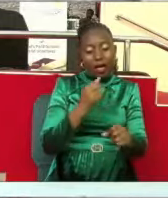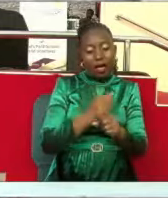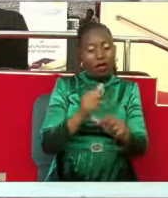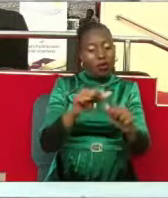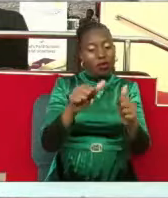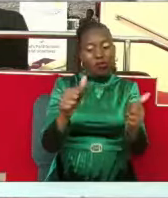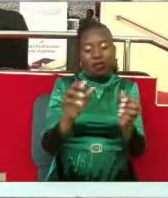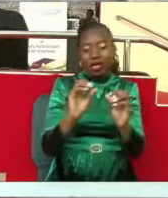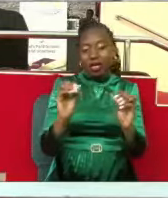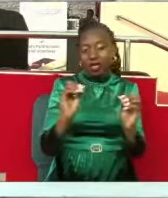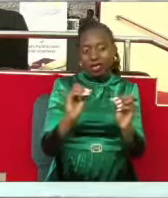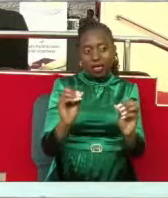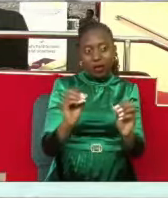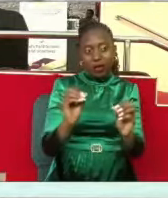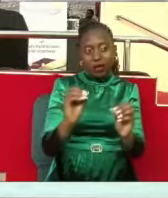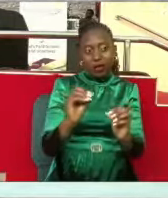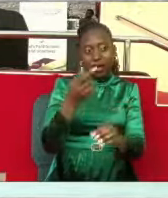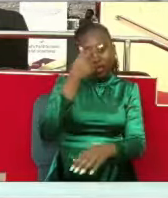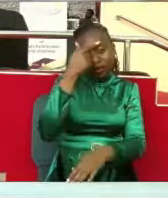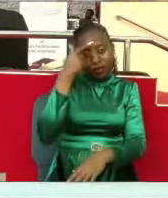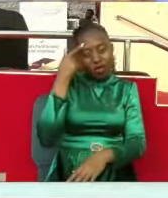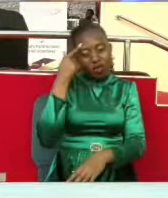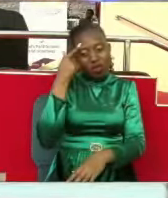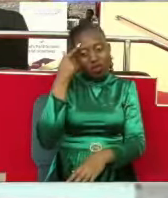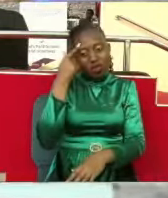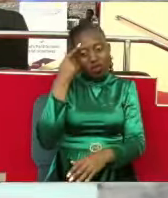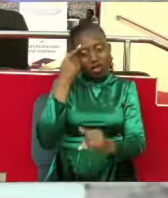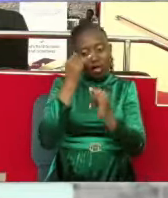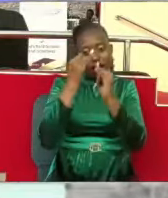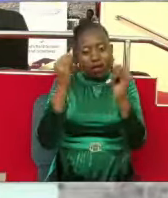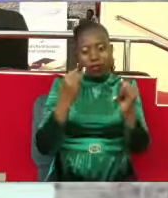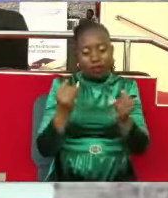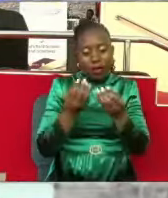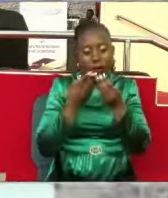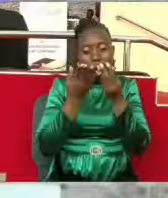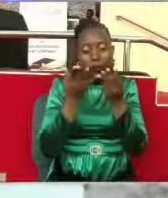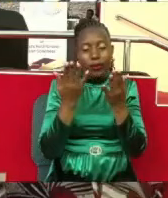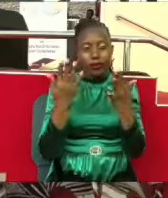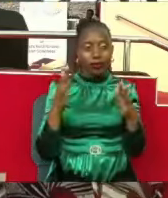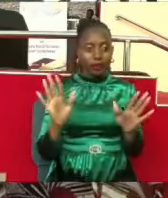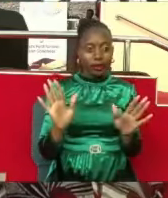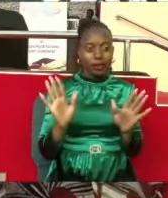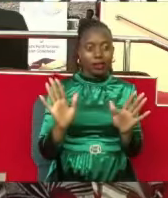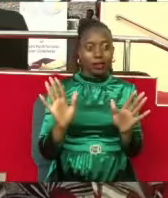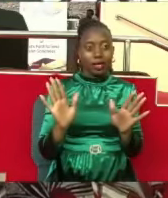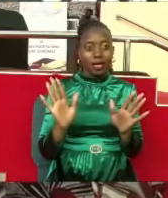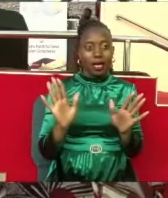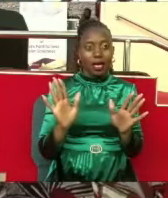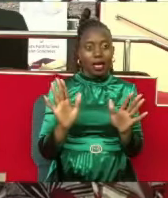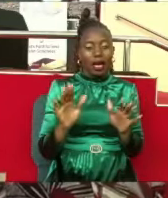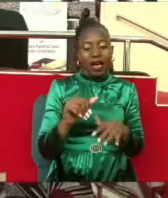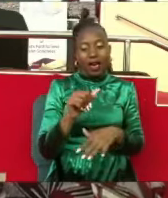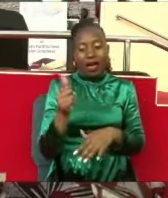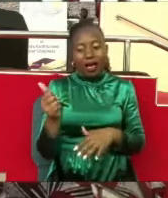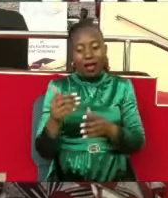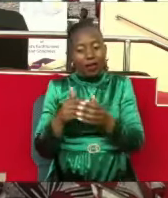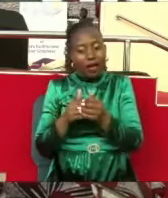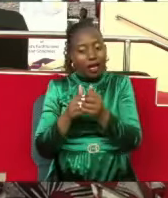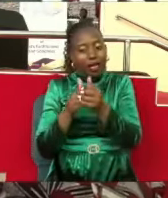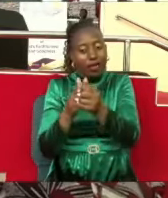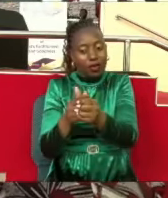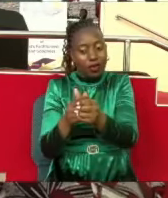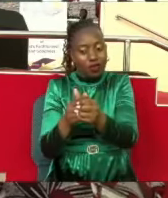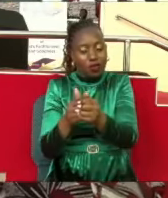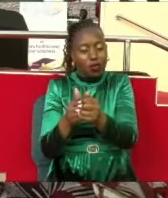hakuwa anafanya vema. It is because they have been bewitched. Ni kwa sababu wamefanywa uchawi. Come, I take you to a place. There is a muombaji at